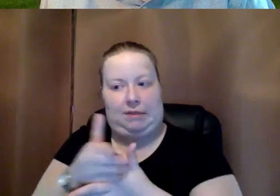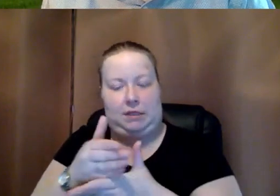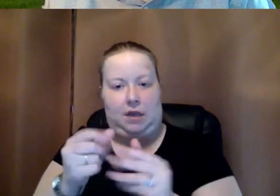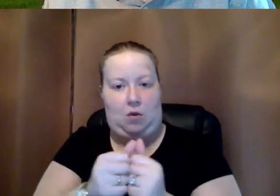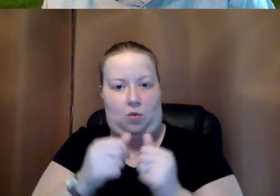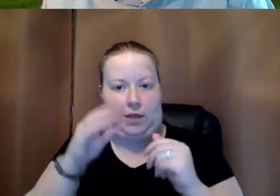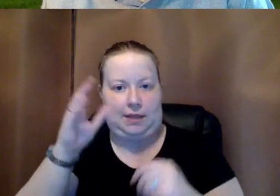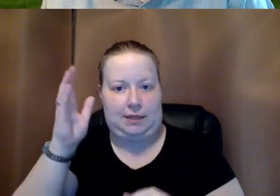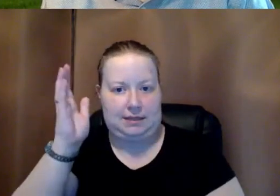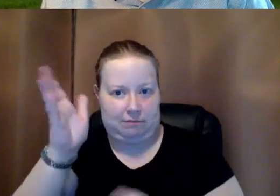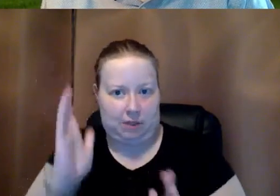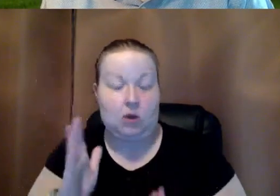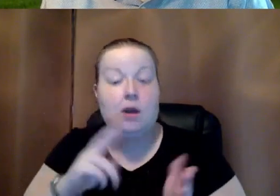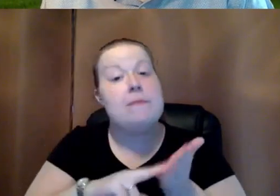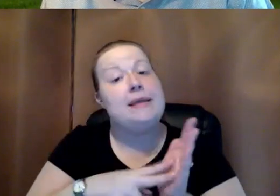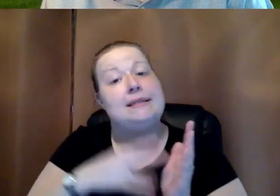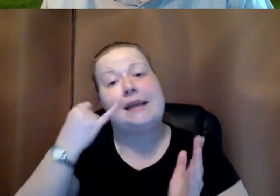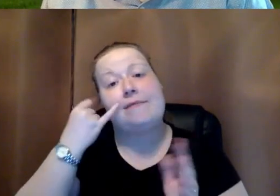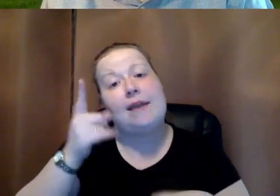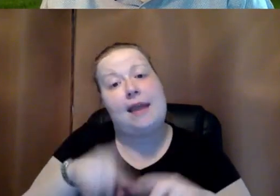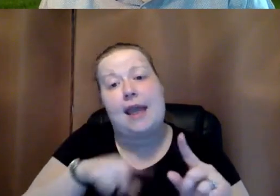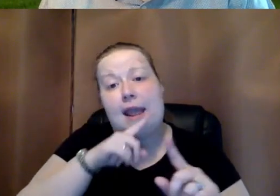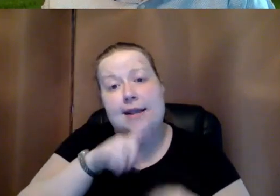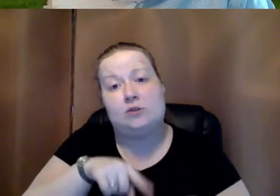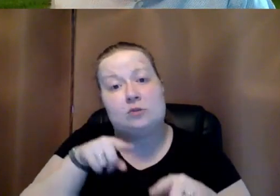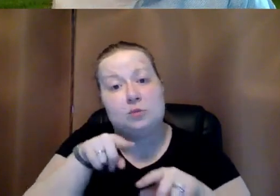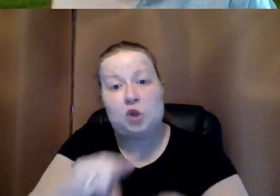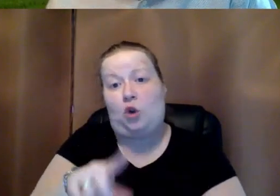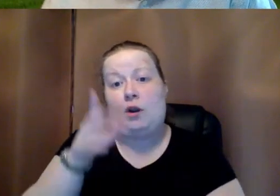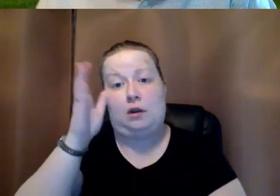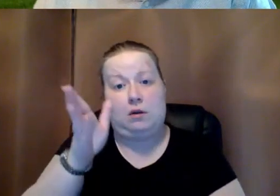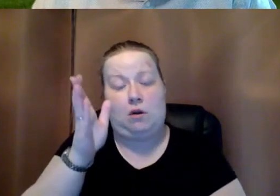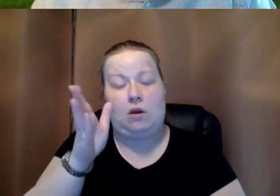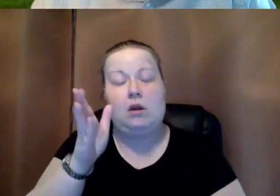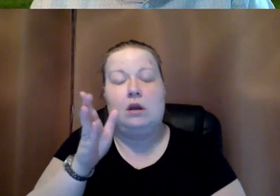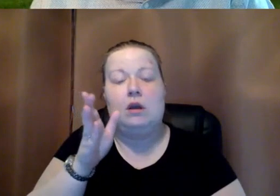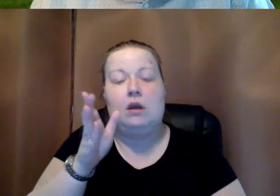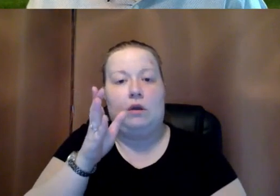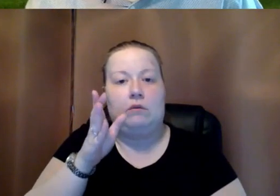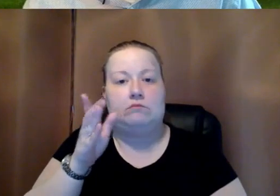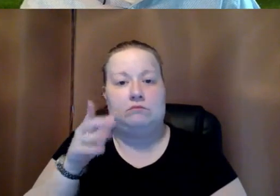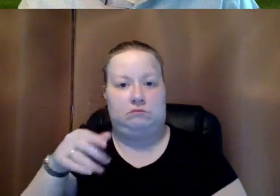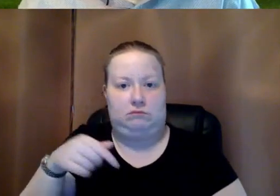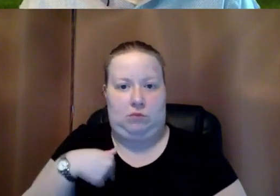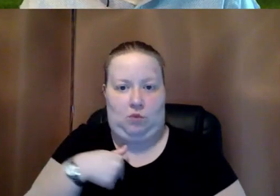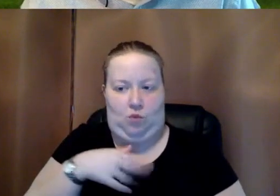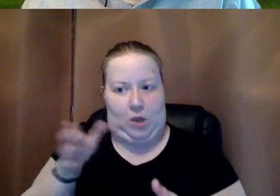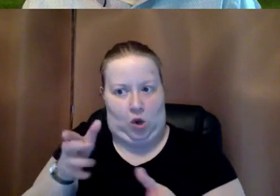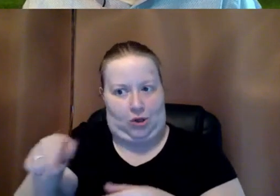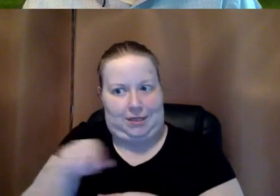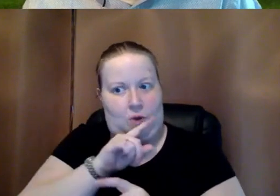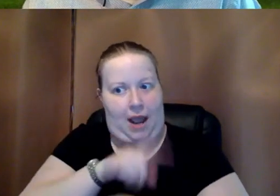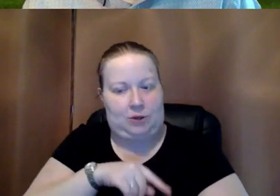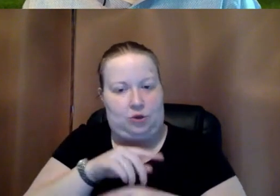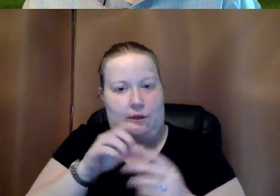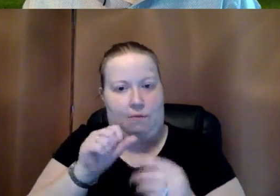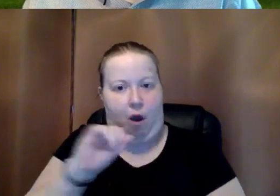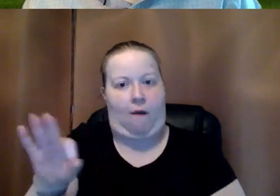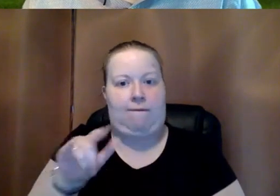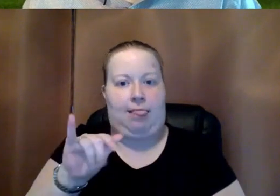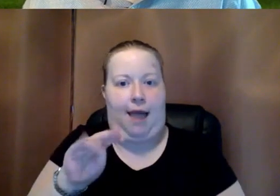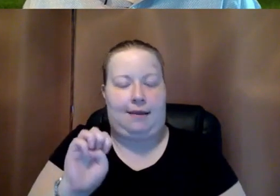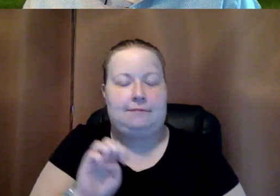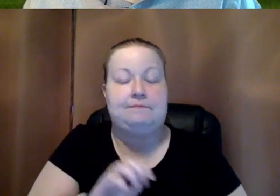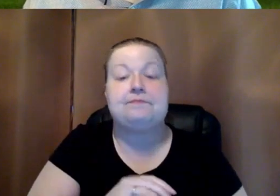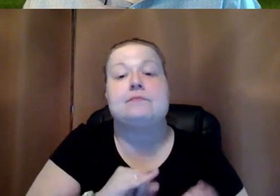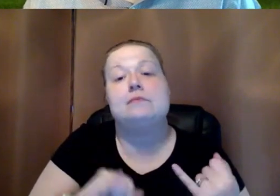So if they're not able to answer them live during the talks, they will be encouraged to answer them offline. This last question, I'm just going